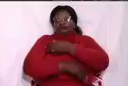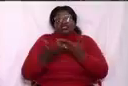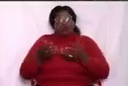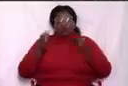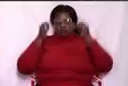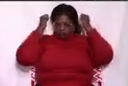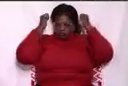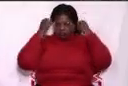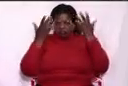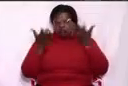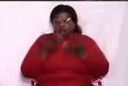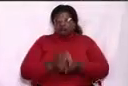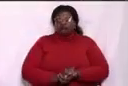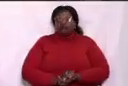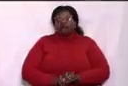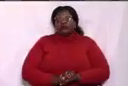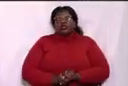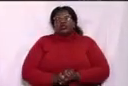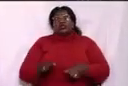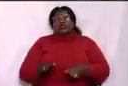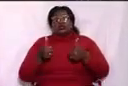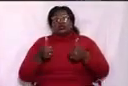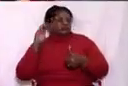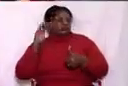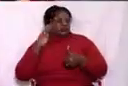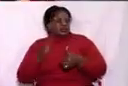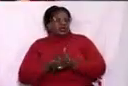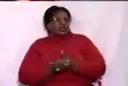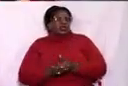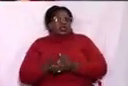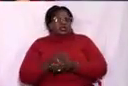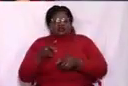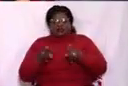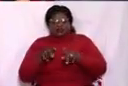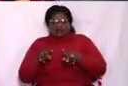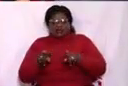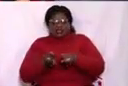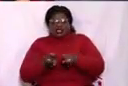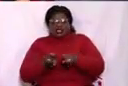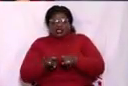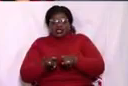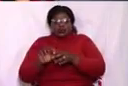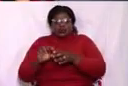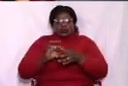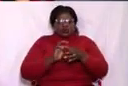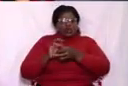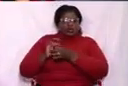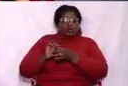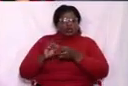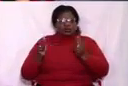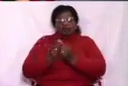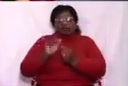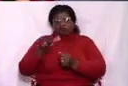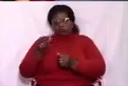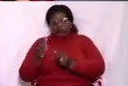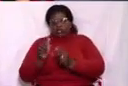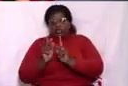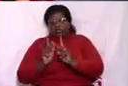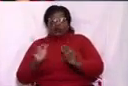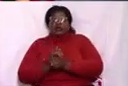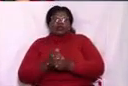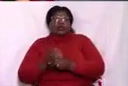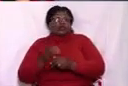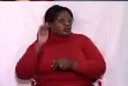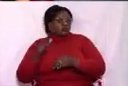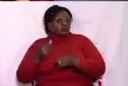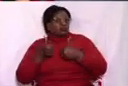that's very good because it looks like you're already doing or collaborating with other local entrepreneurs, which is good to hear as